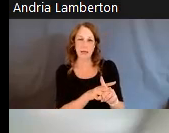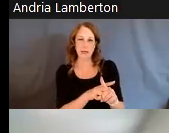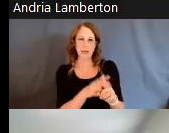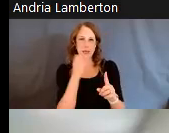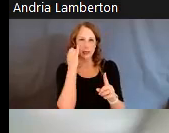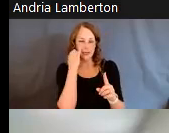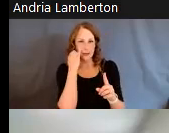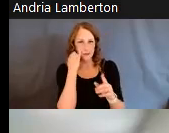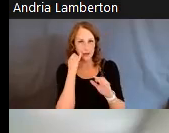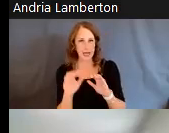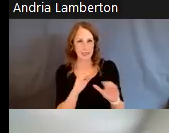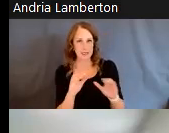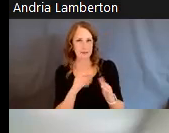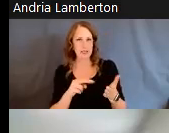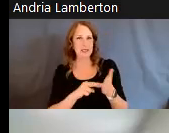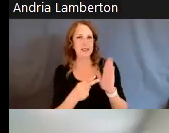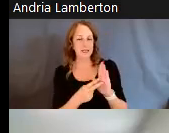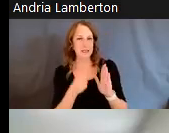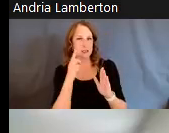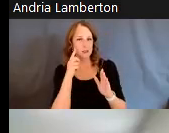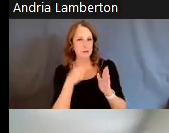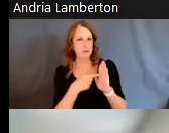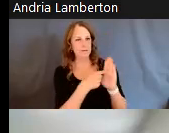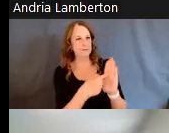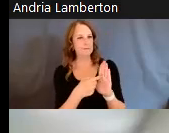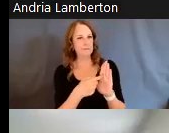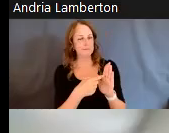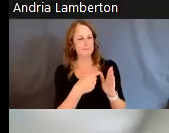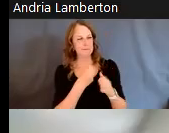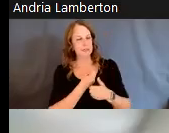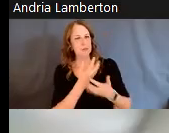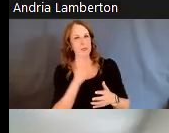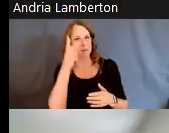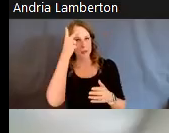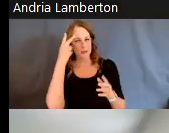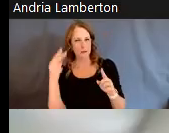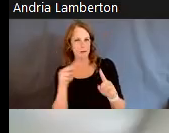activity intended to express a political view or provide information to others.